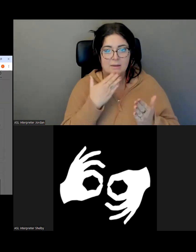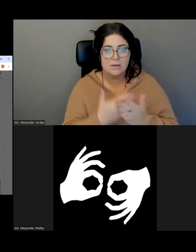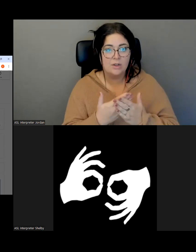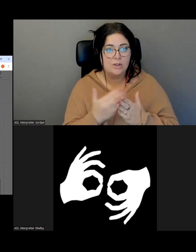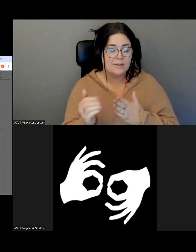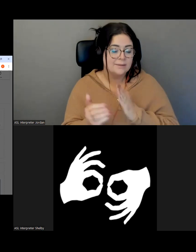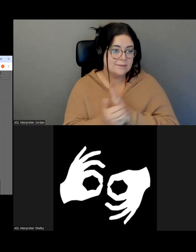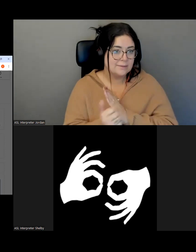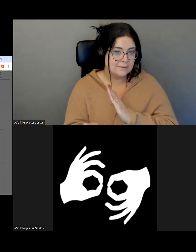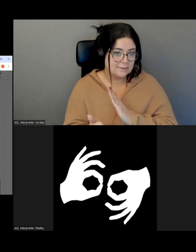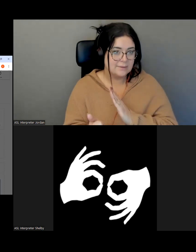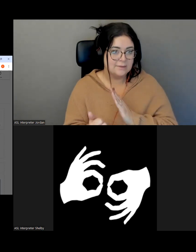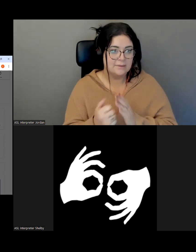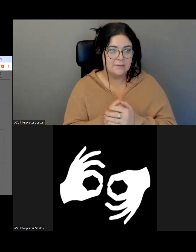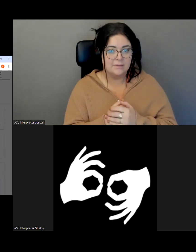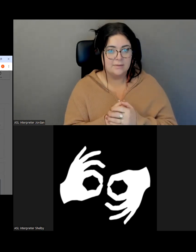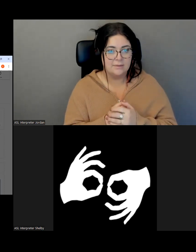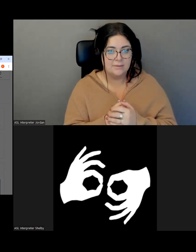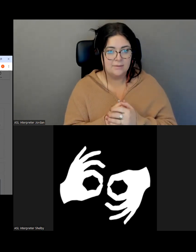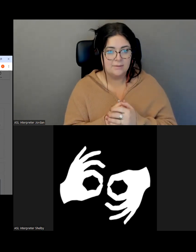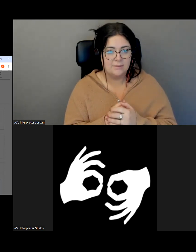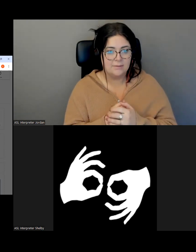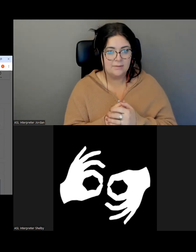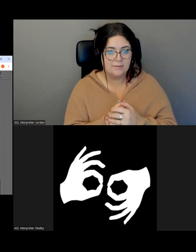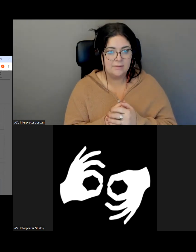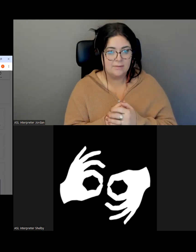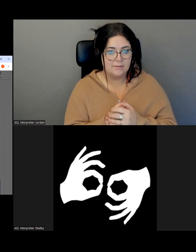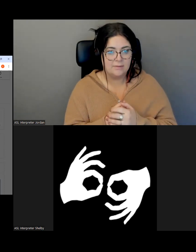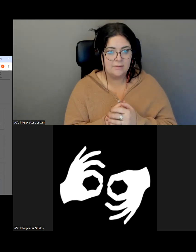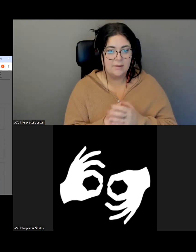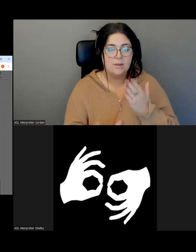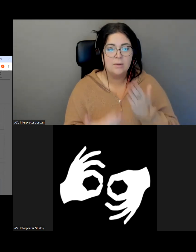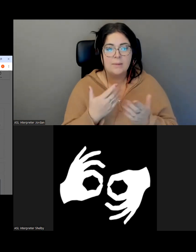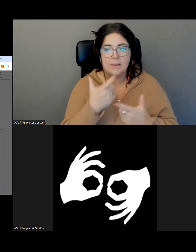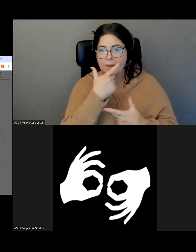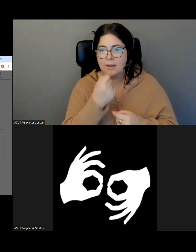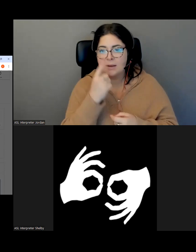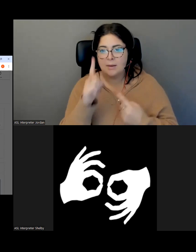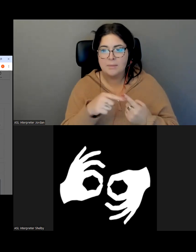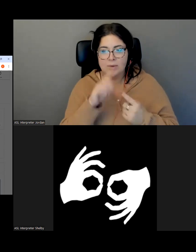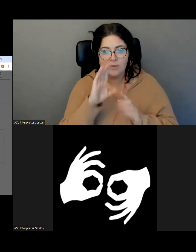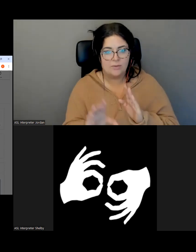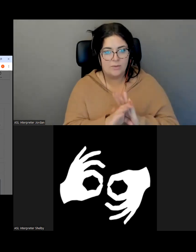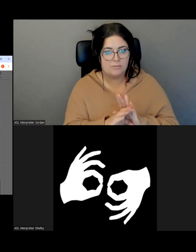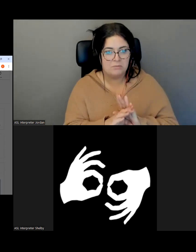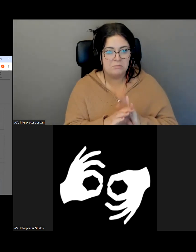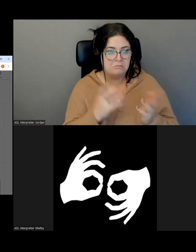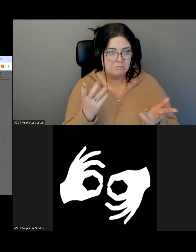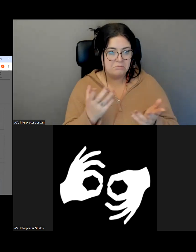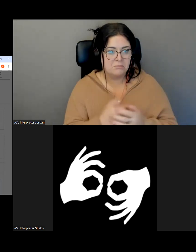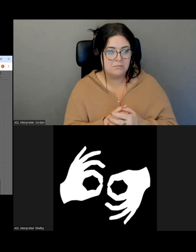so that'll pop up on the home page. So maybe I want to learn about photography.